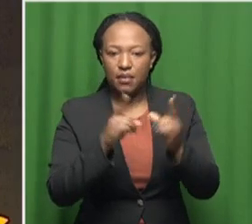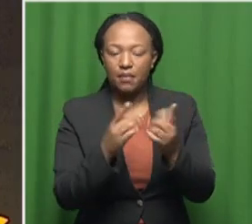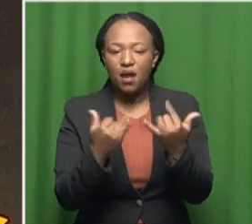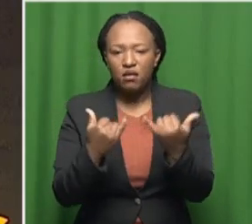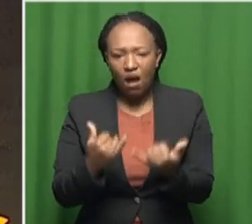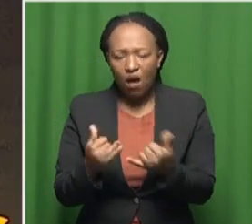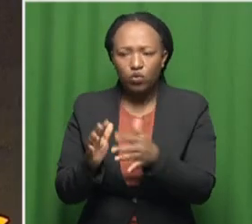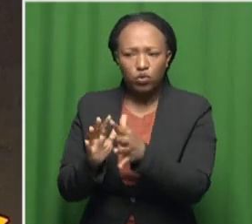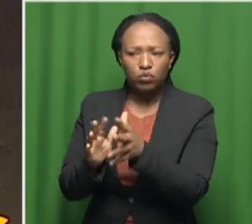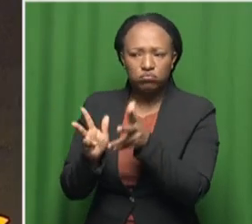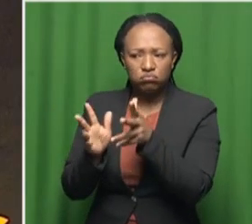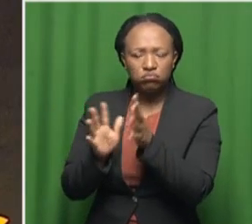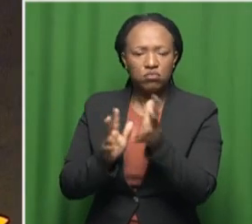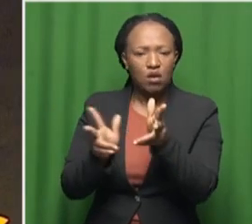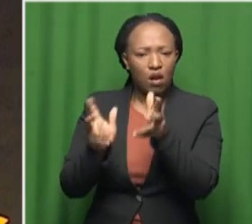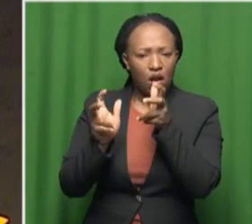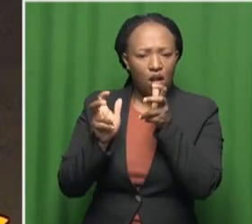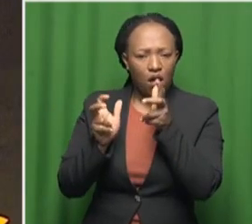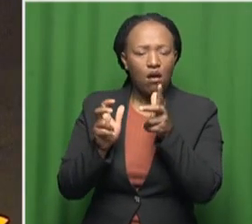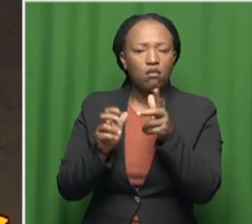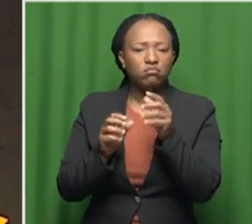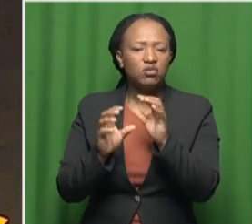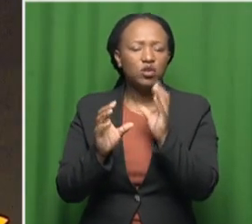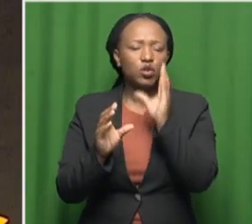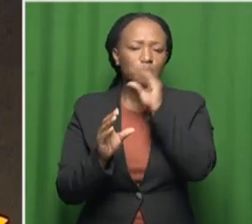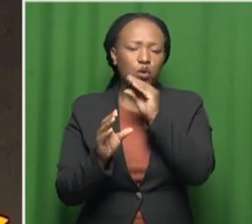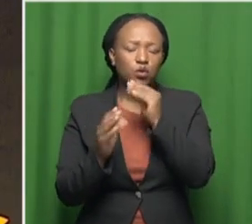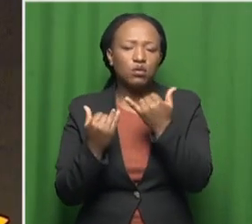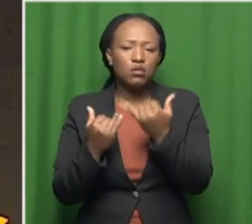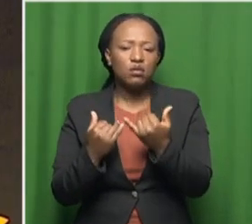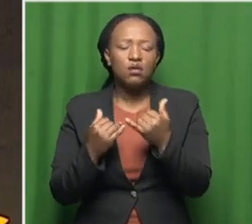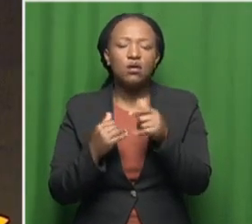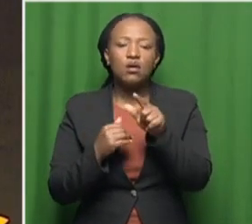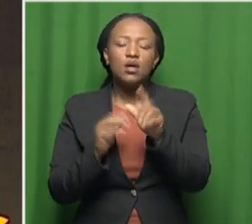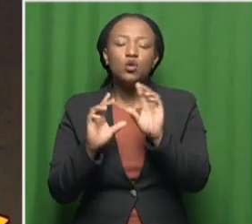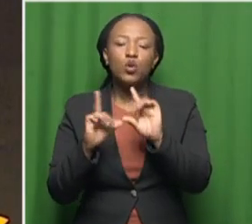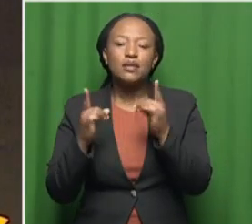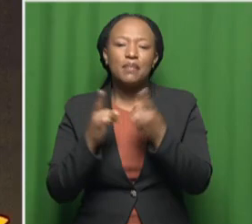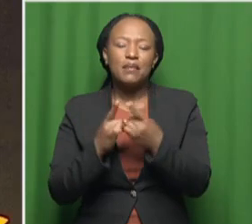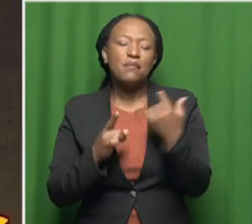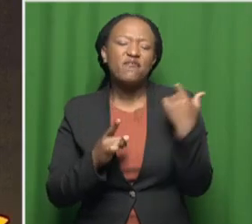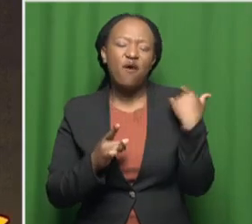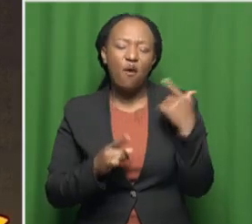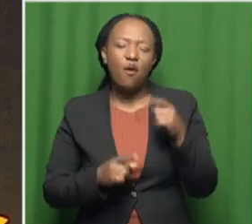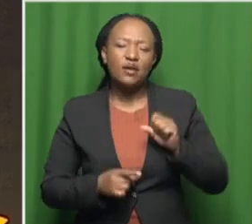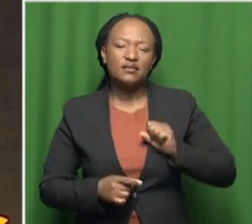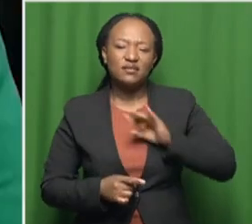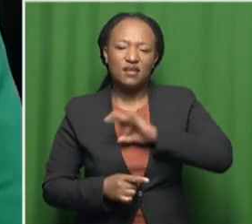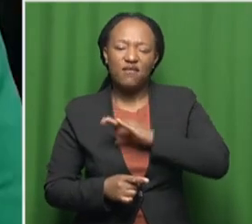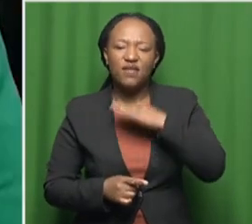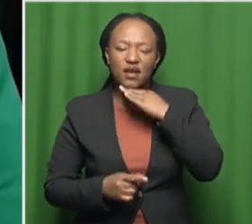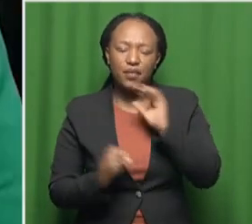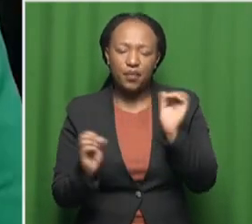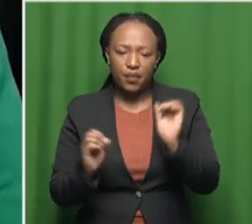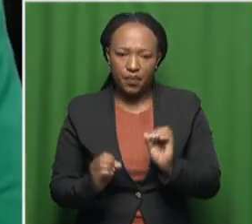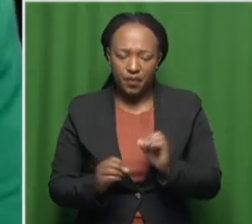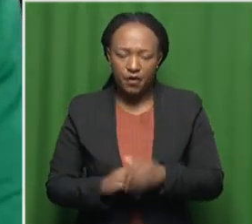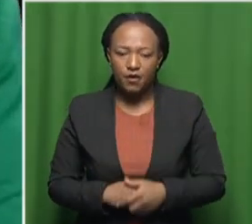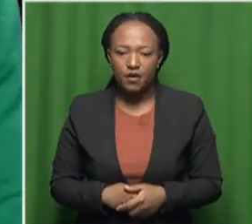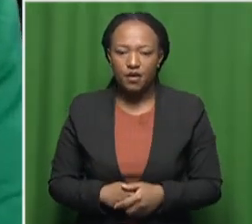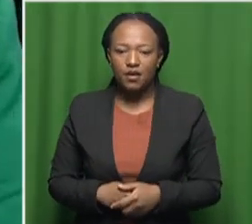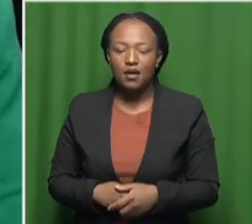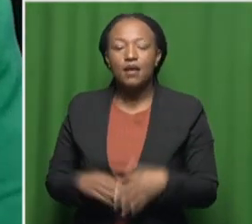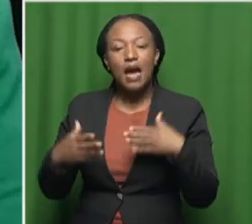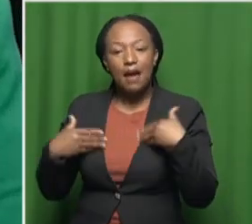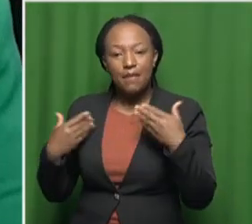ideals, how is your ministry faring in terms of, let's start with the capacity, because that was always a problem. Well, I'm pleased to